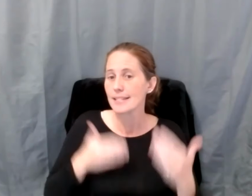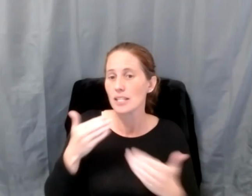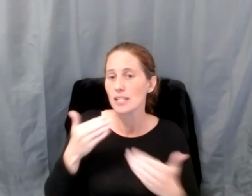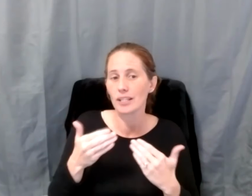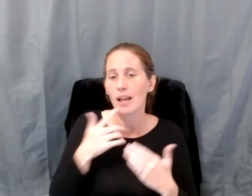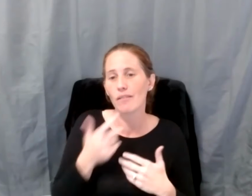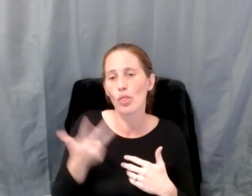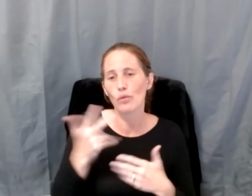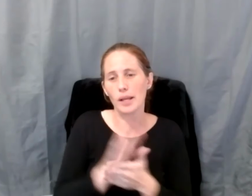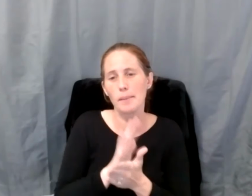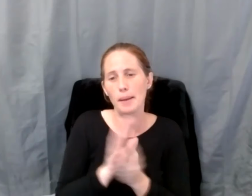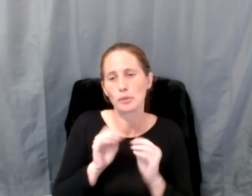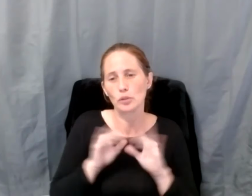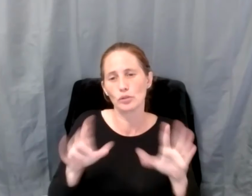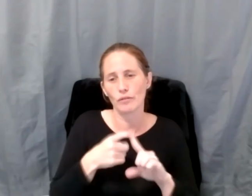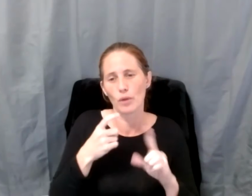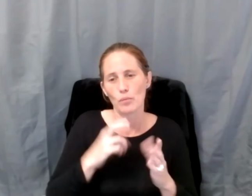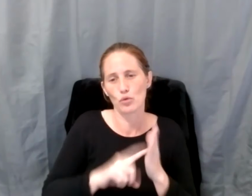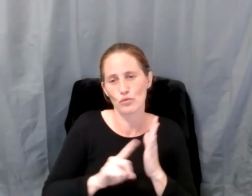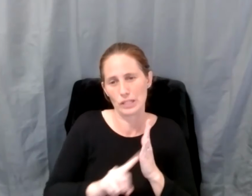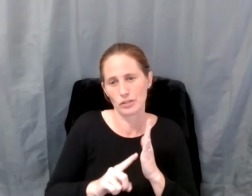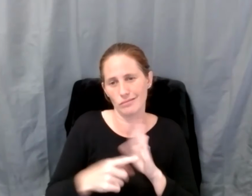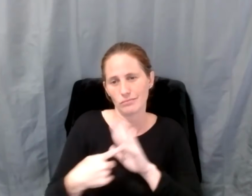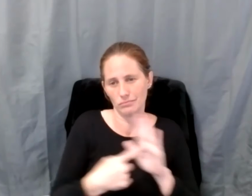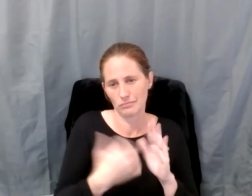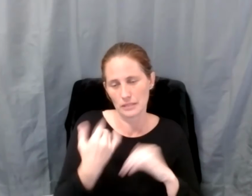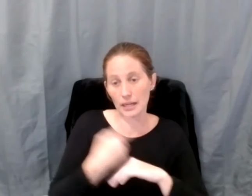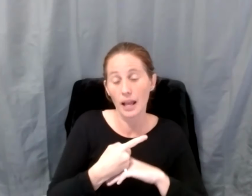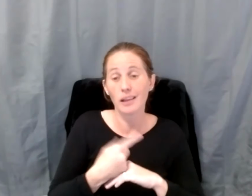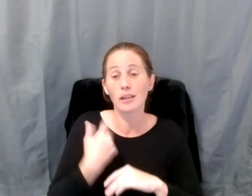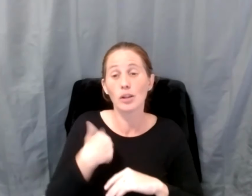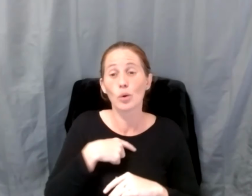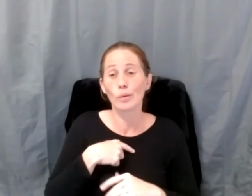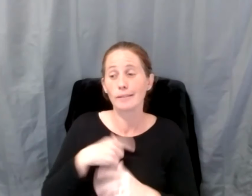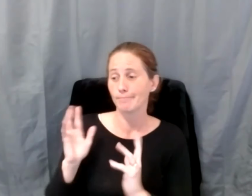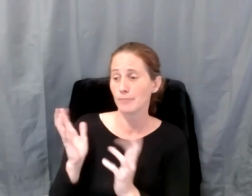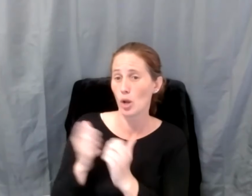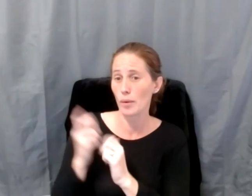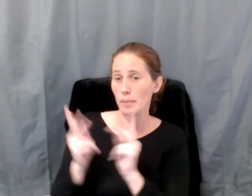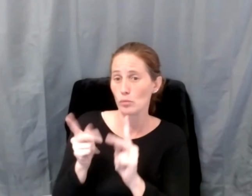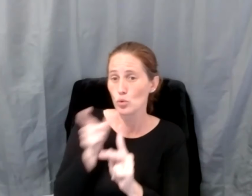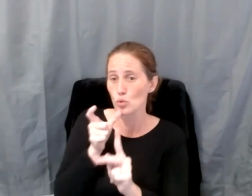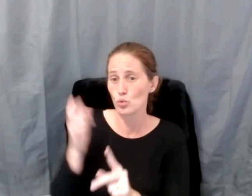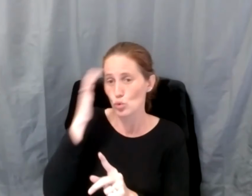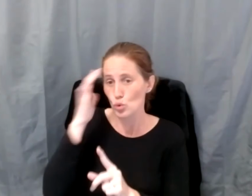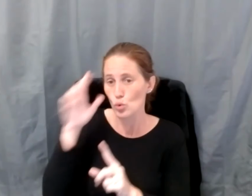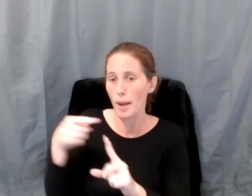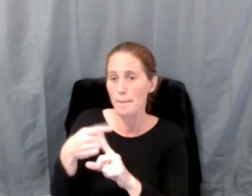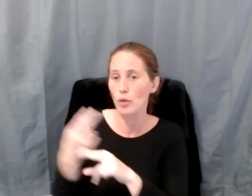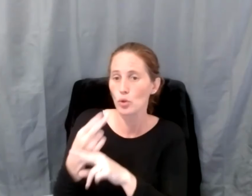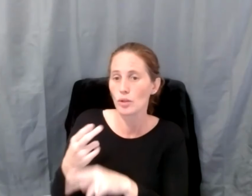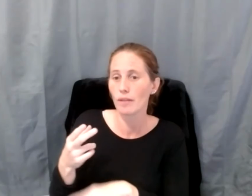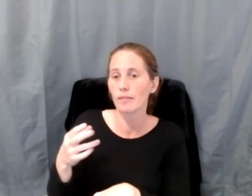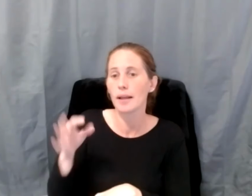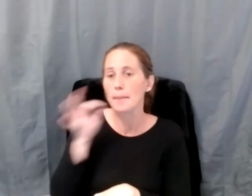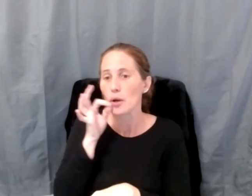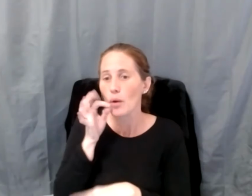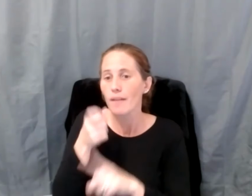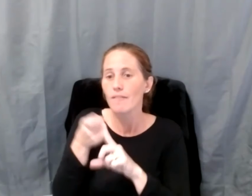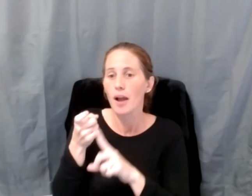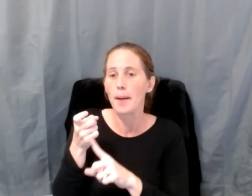papers that are coming out from the research I've presented today. Um, we spoke to people who knew about the uses of marijuana by indentured laborers